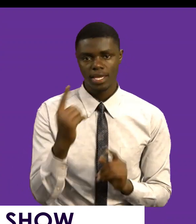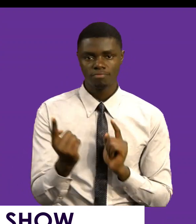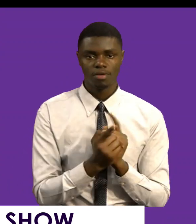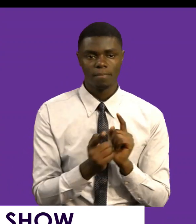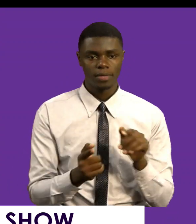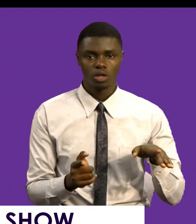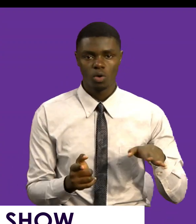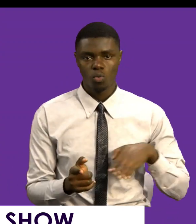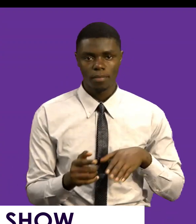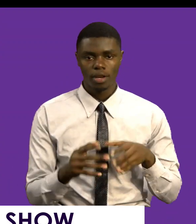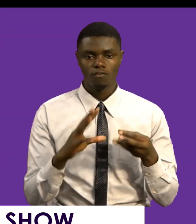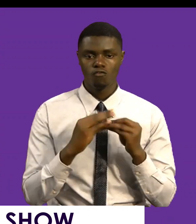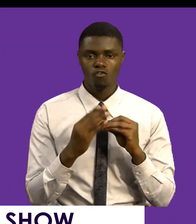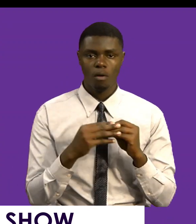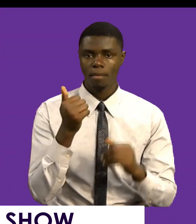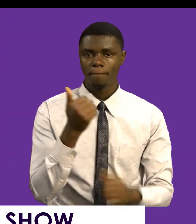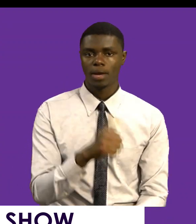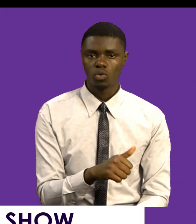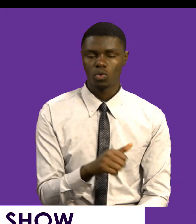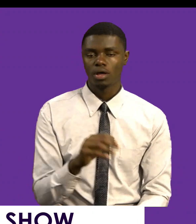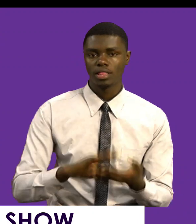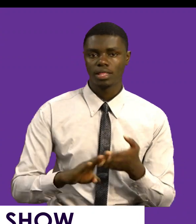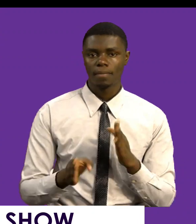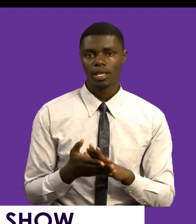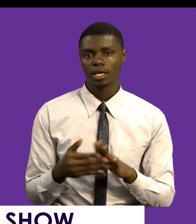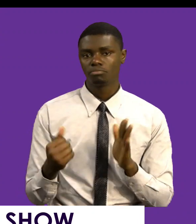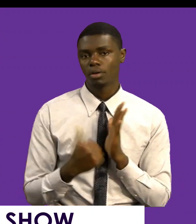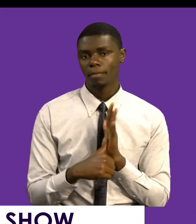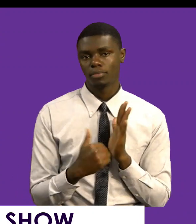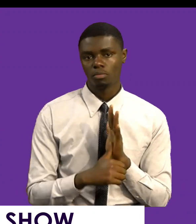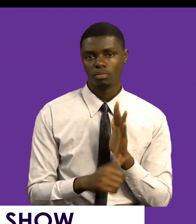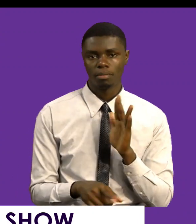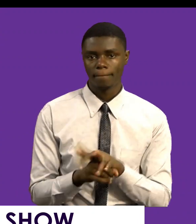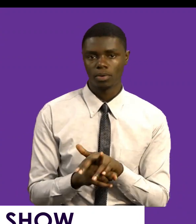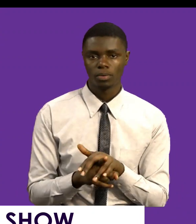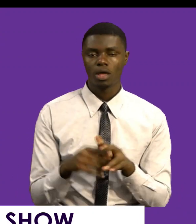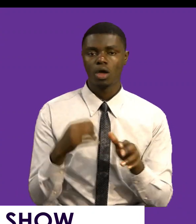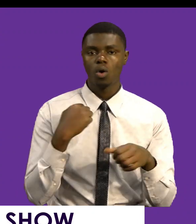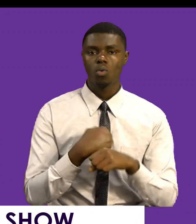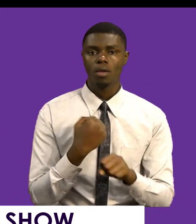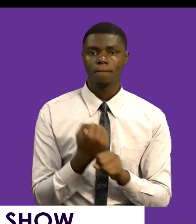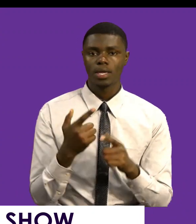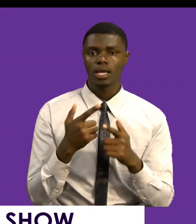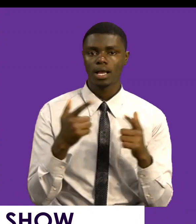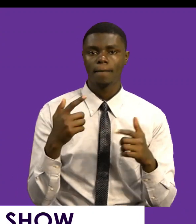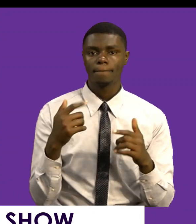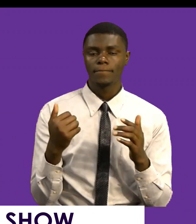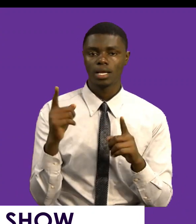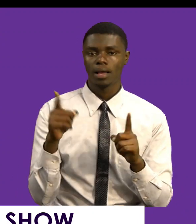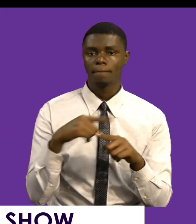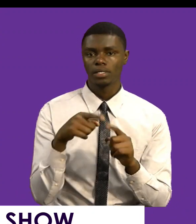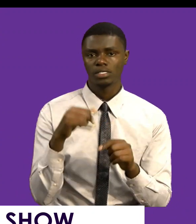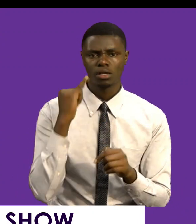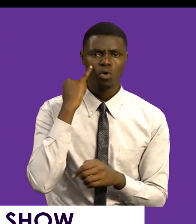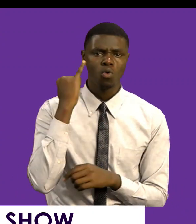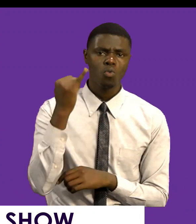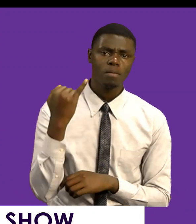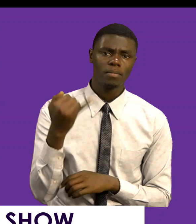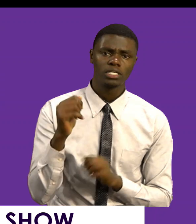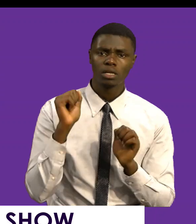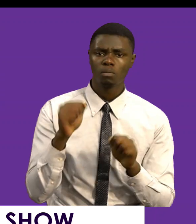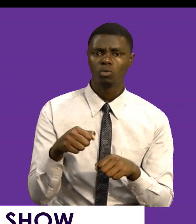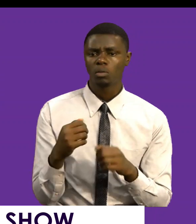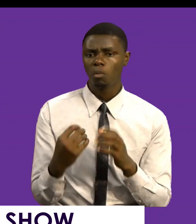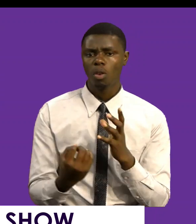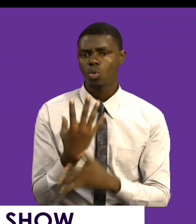not been formed, there becomes a problem. We make a very big mistake when we imagine that we can